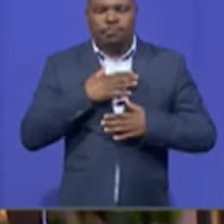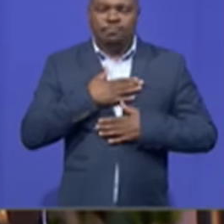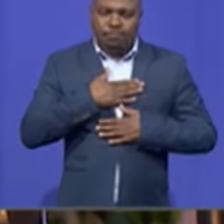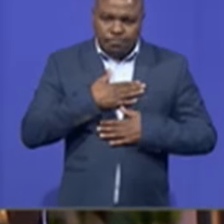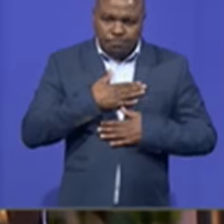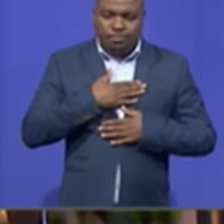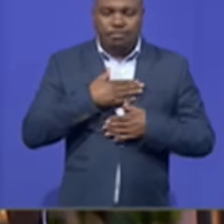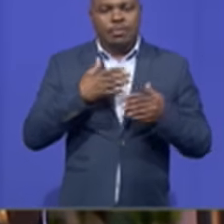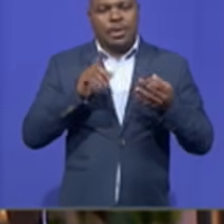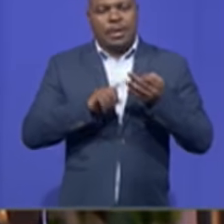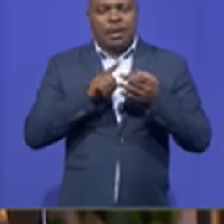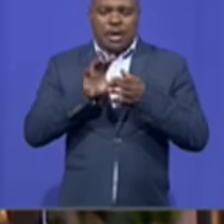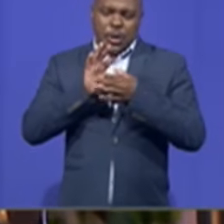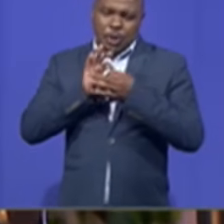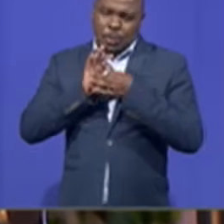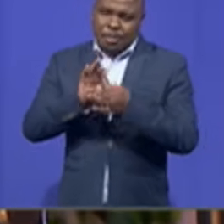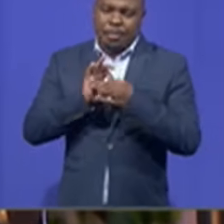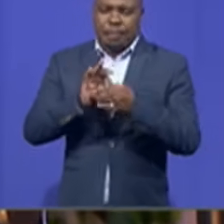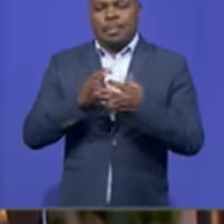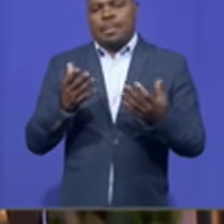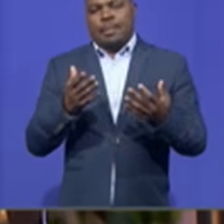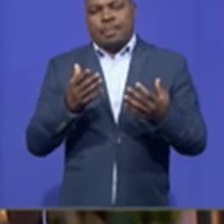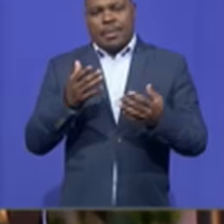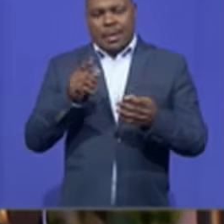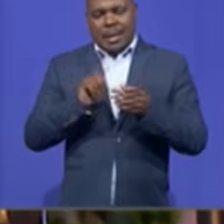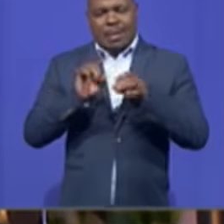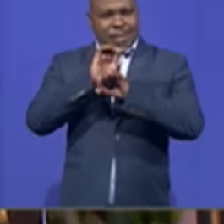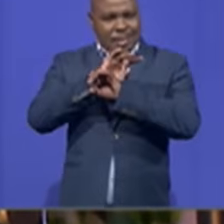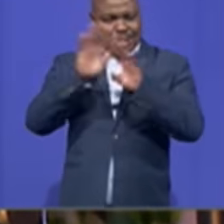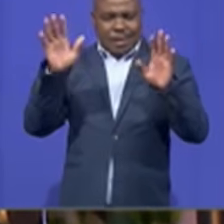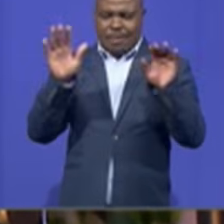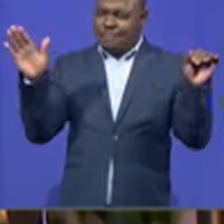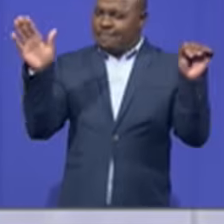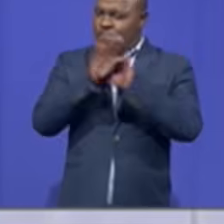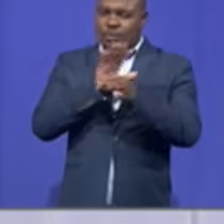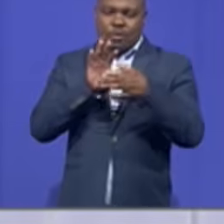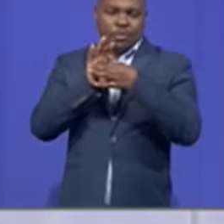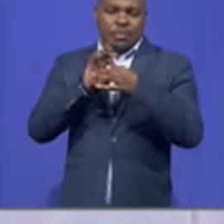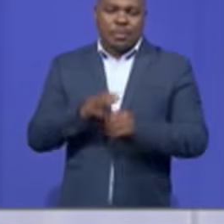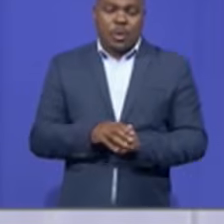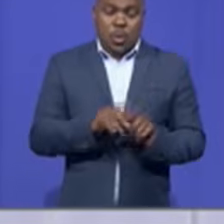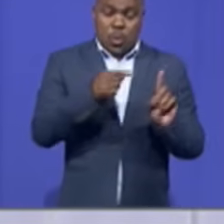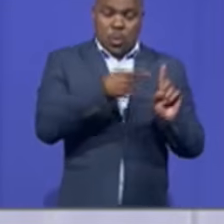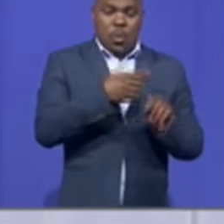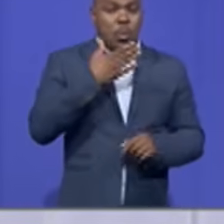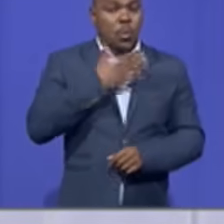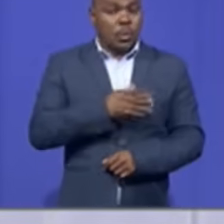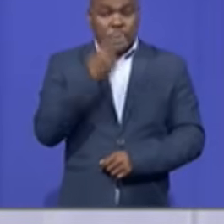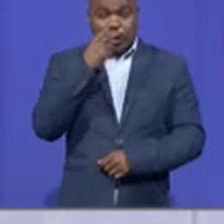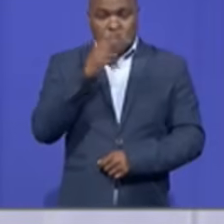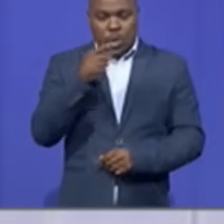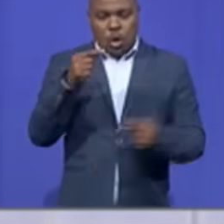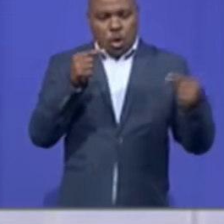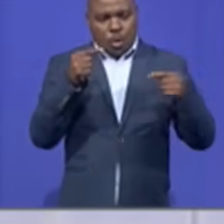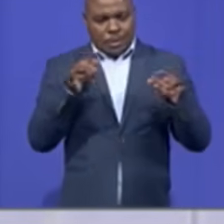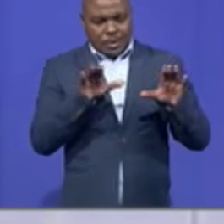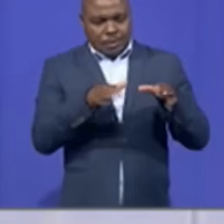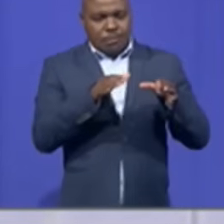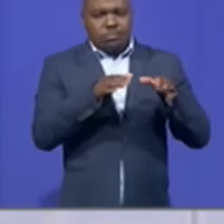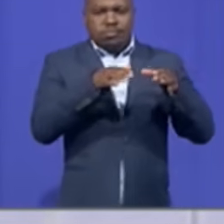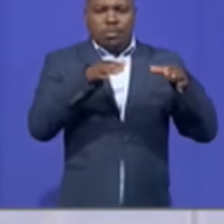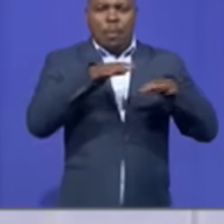humility, determination, and a clear commitment. Smalley o batla go bona lekoko kganetso le gola mo